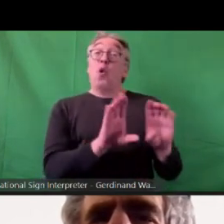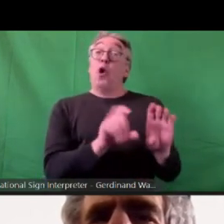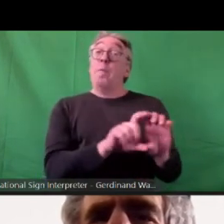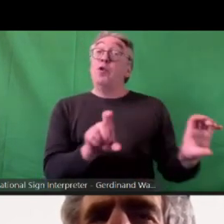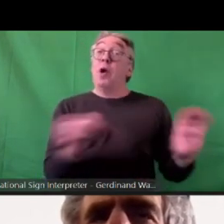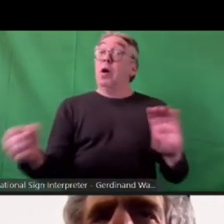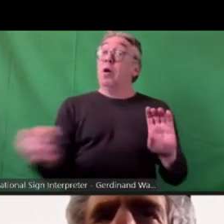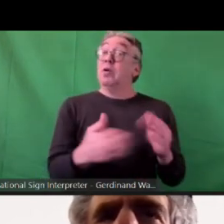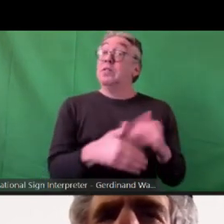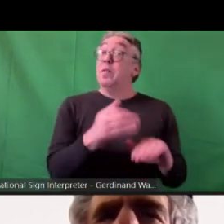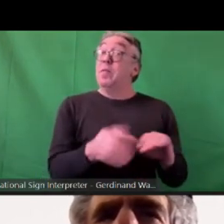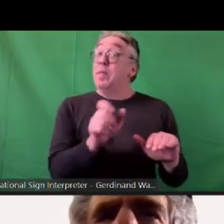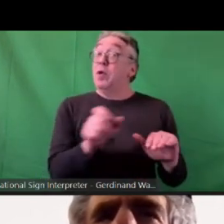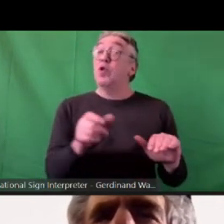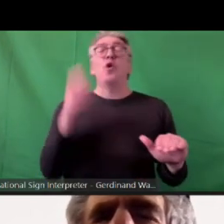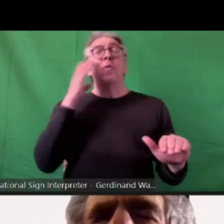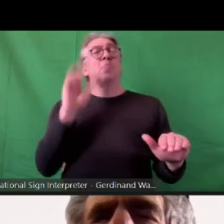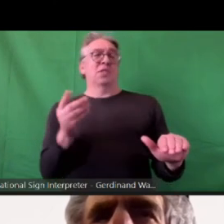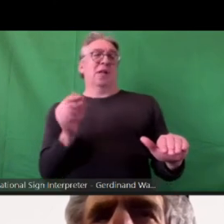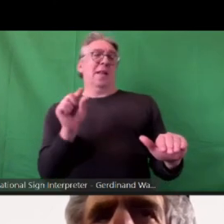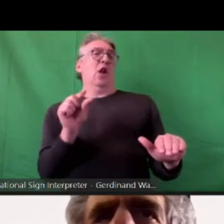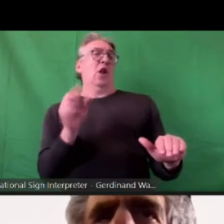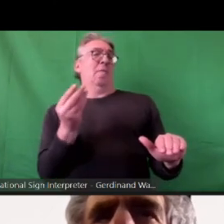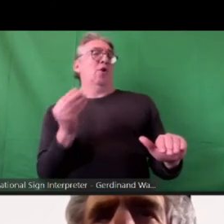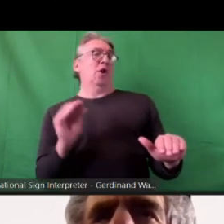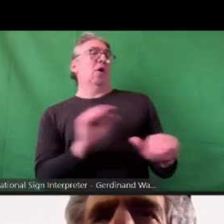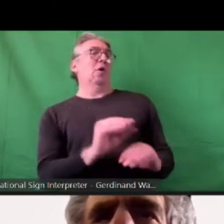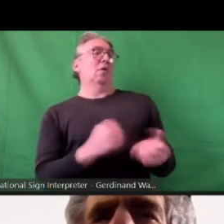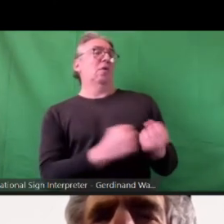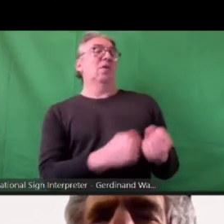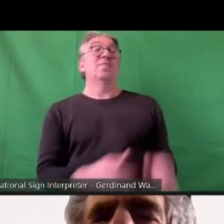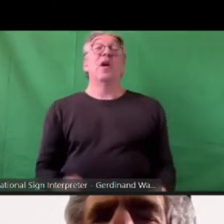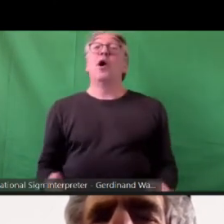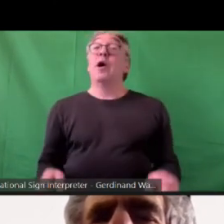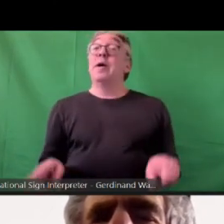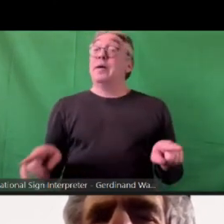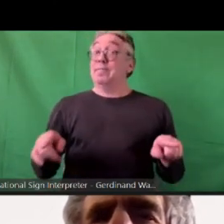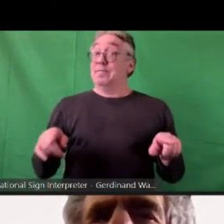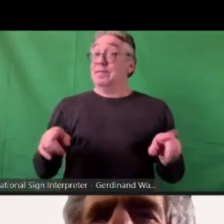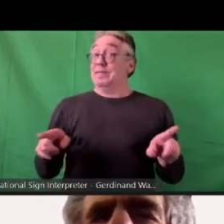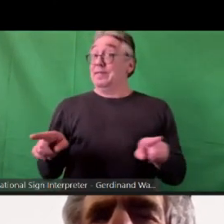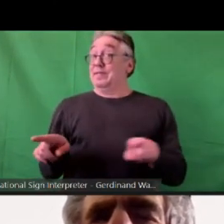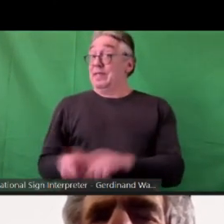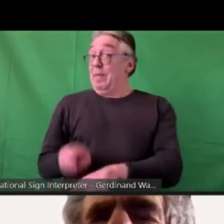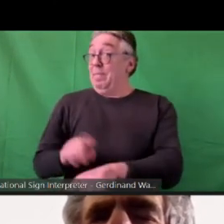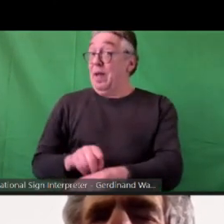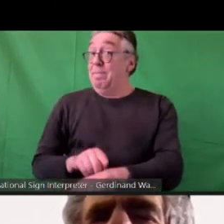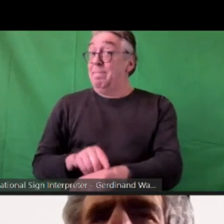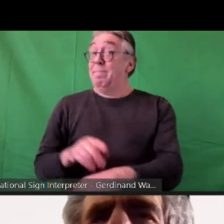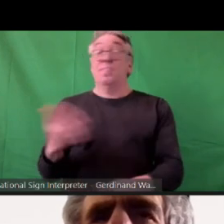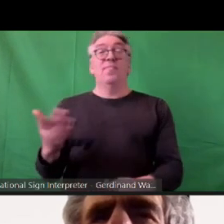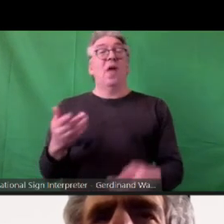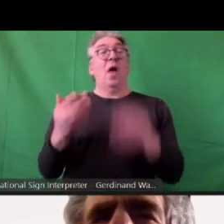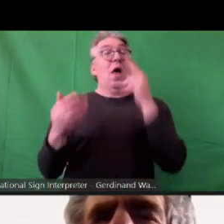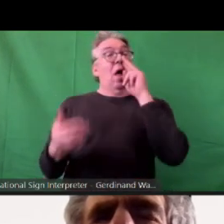same time, I think just changing the attitude about persons with disabilities, because most of the